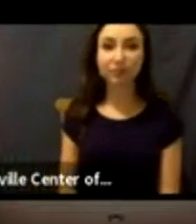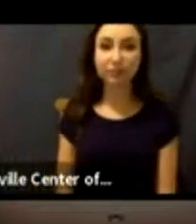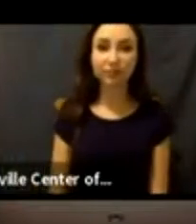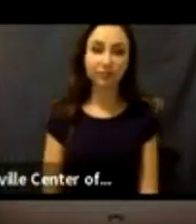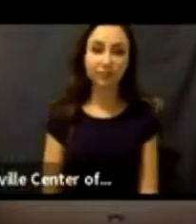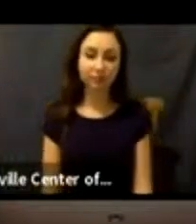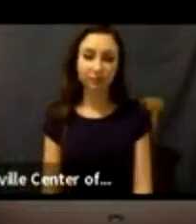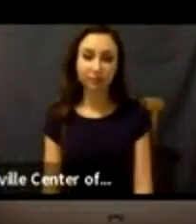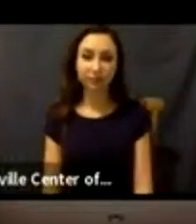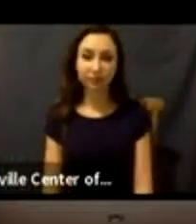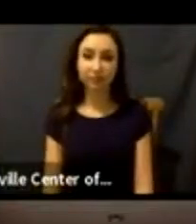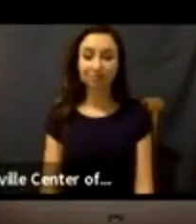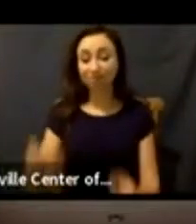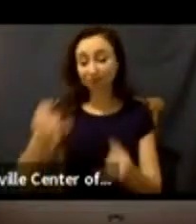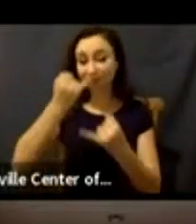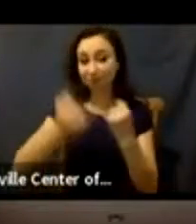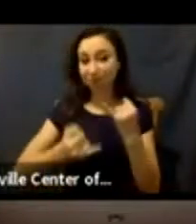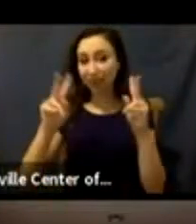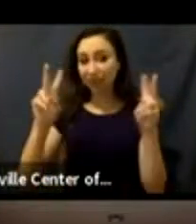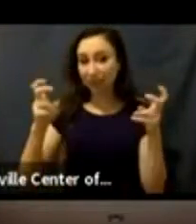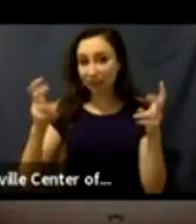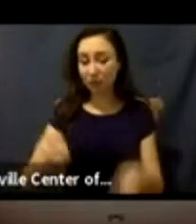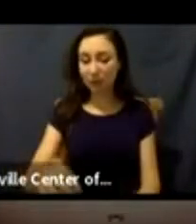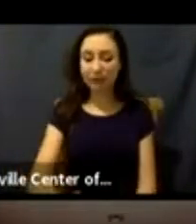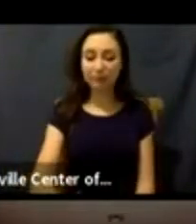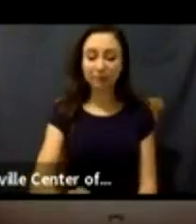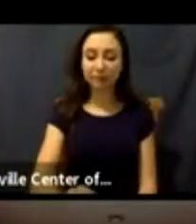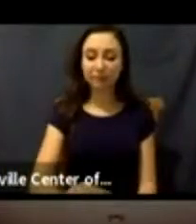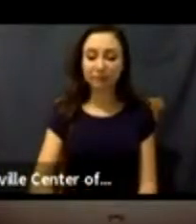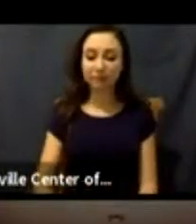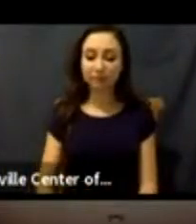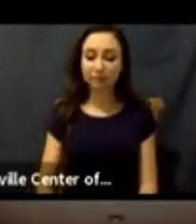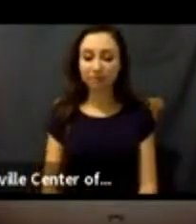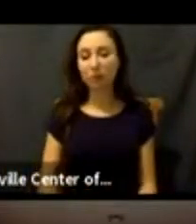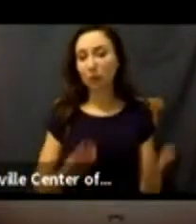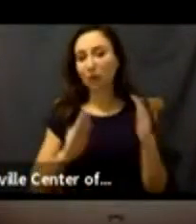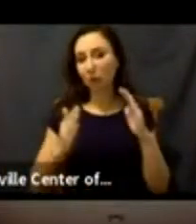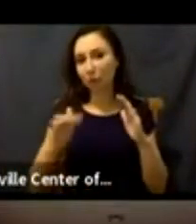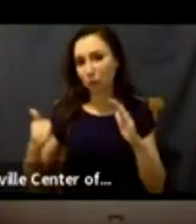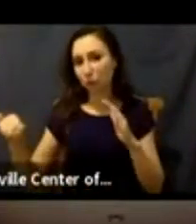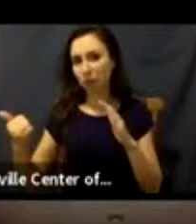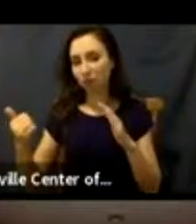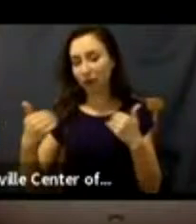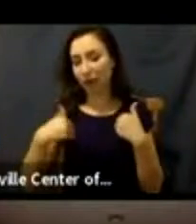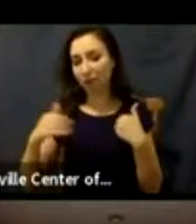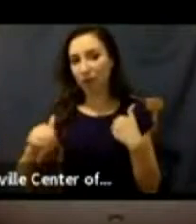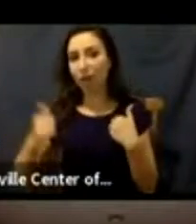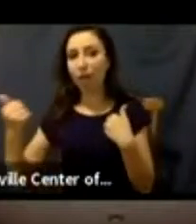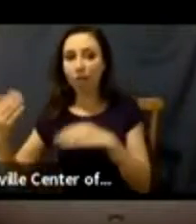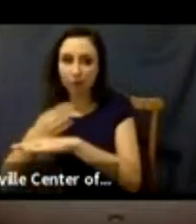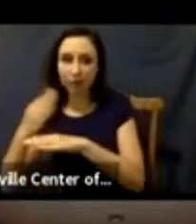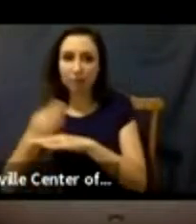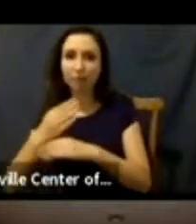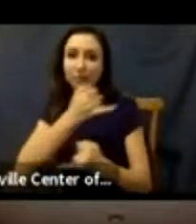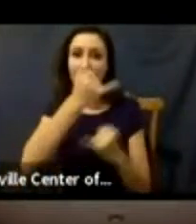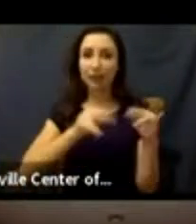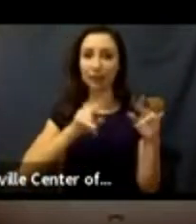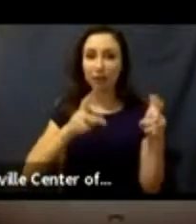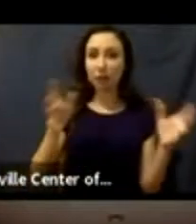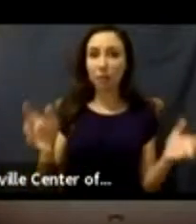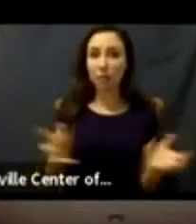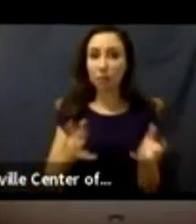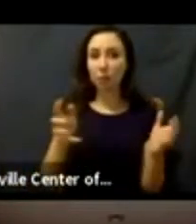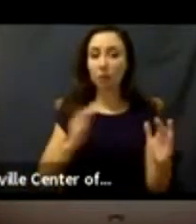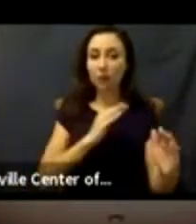So the last topic, other than other business, the last topic is going to be motivating the community and